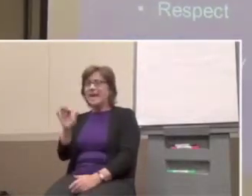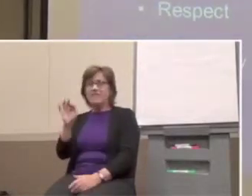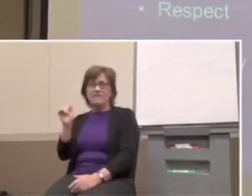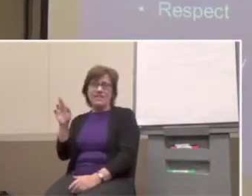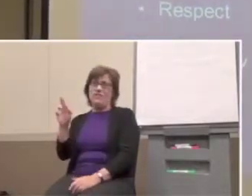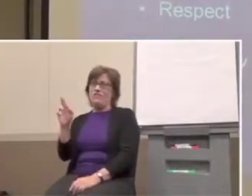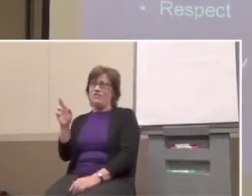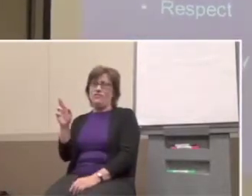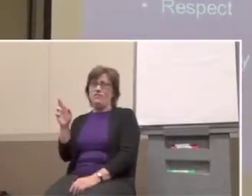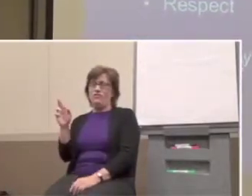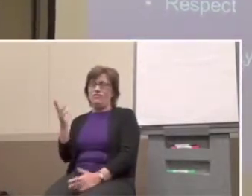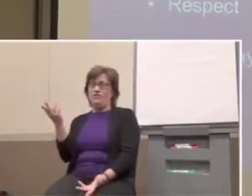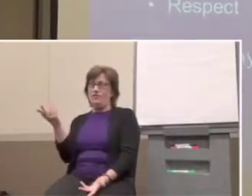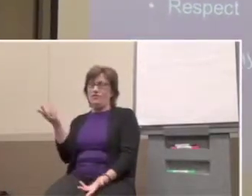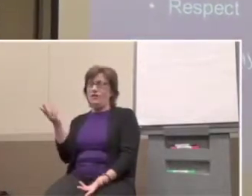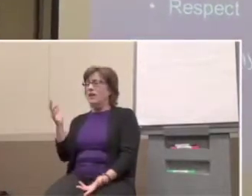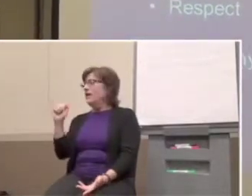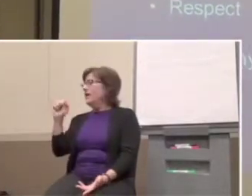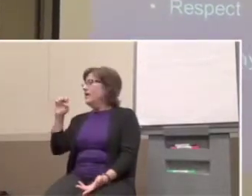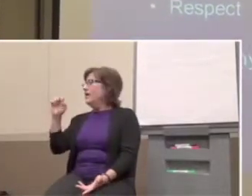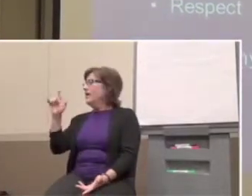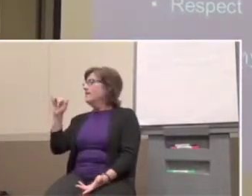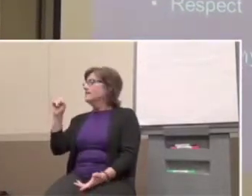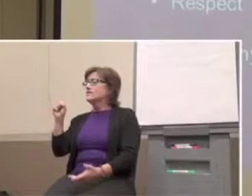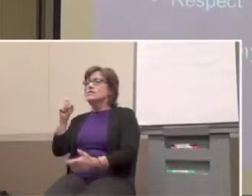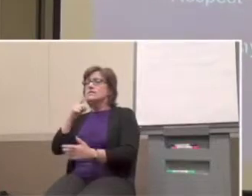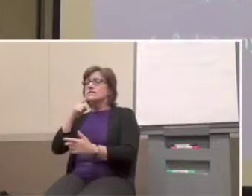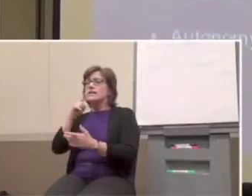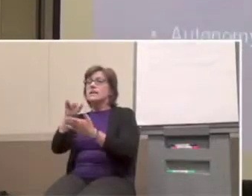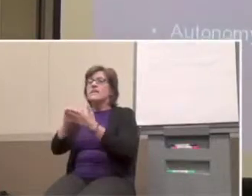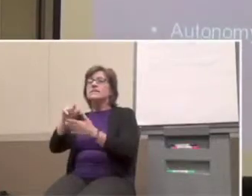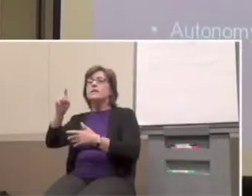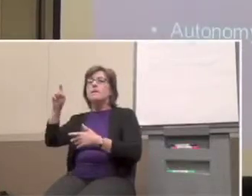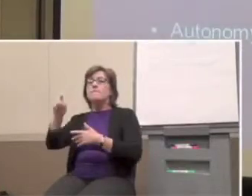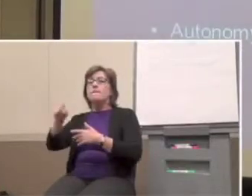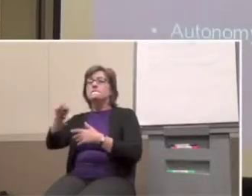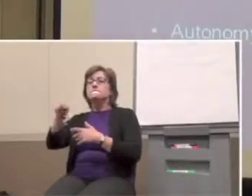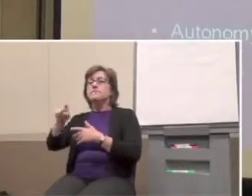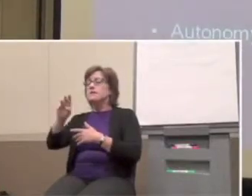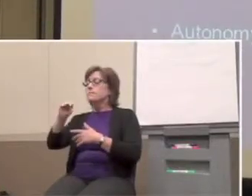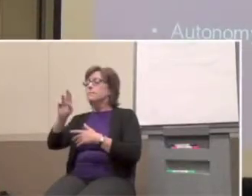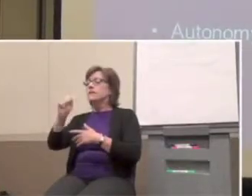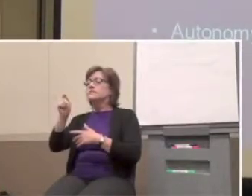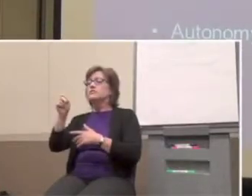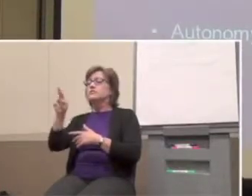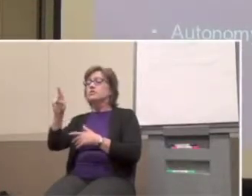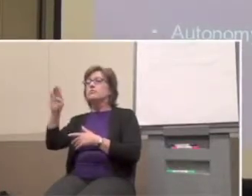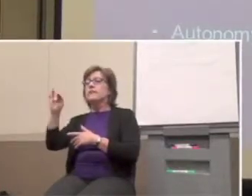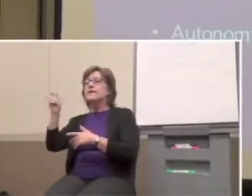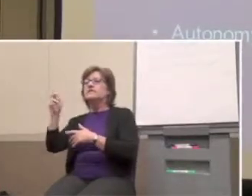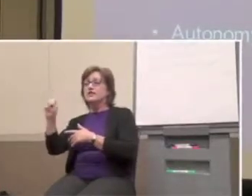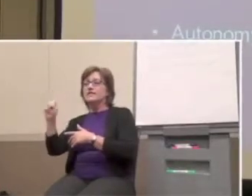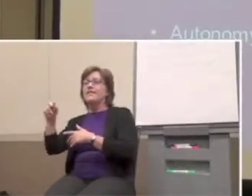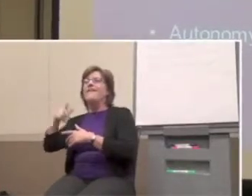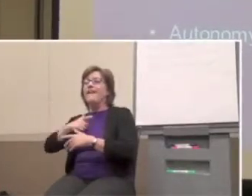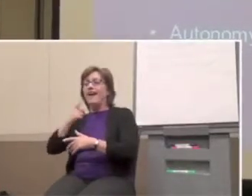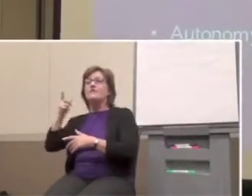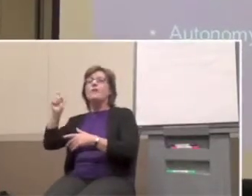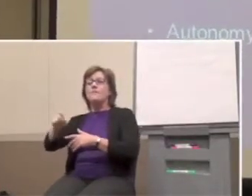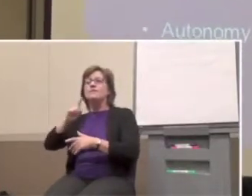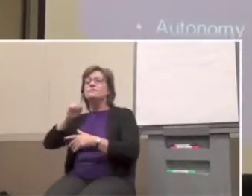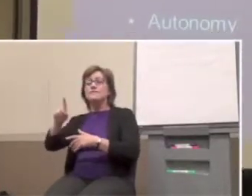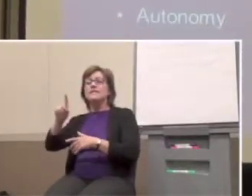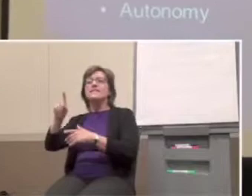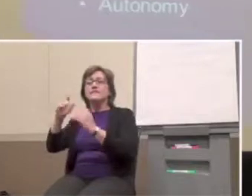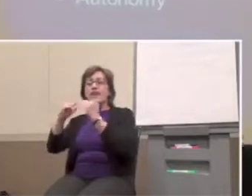So Albert Ellis would probably say that's a masturbation. Life must be fair. In essence, though, what happens, a lot of our